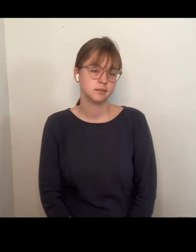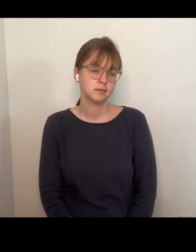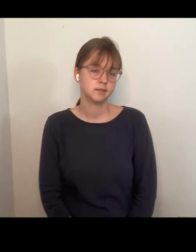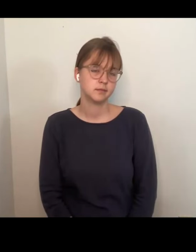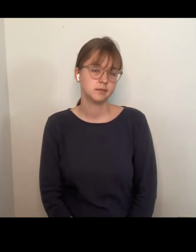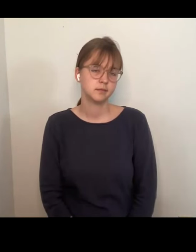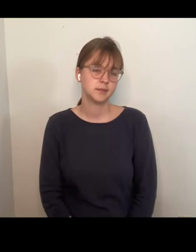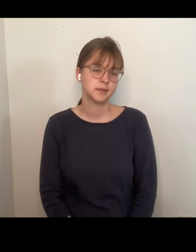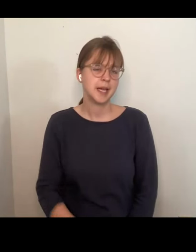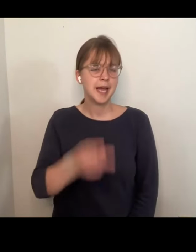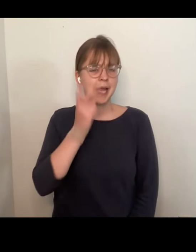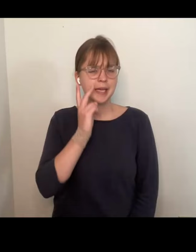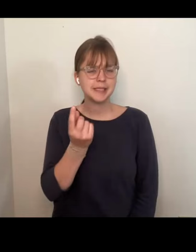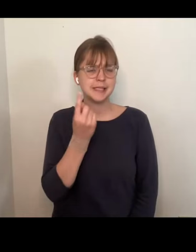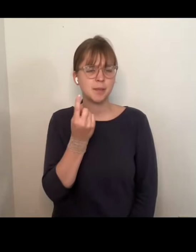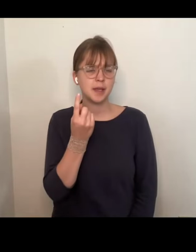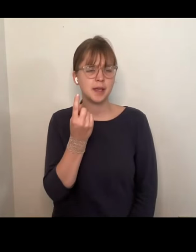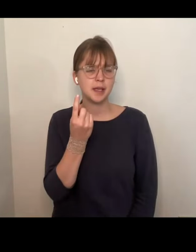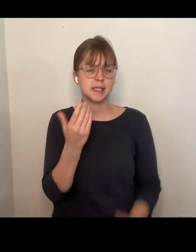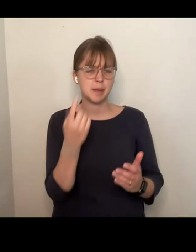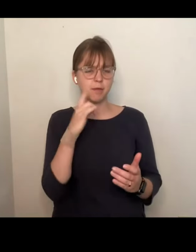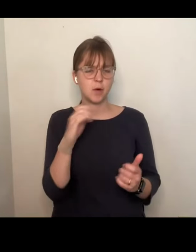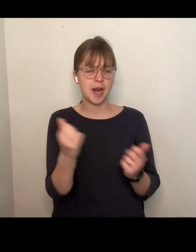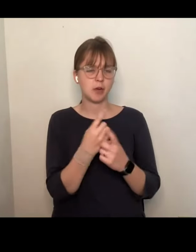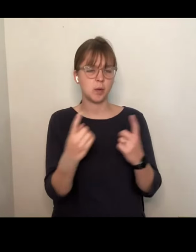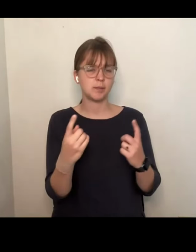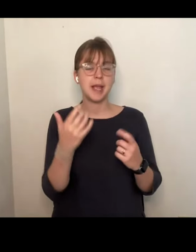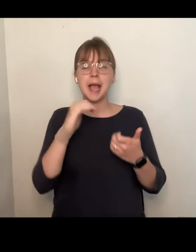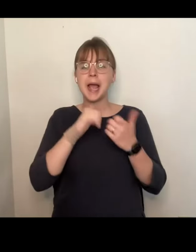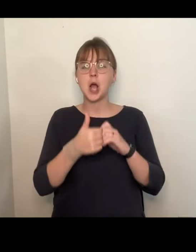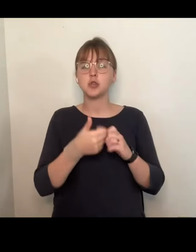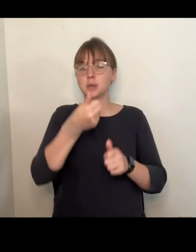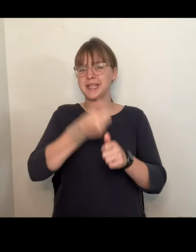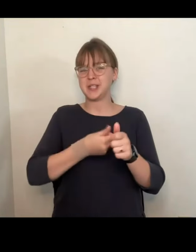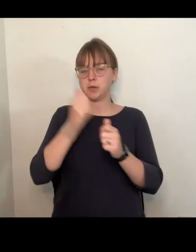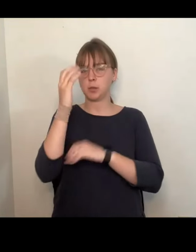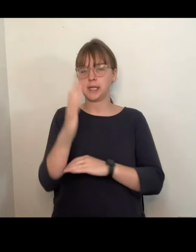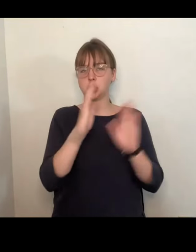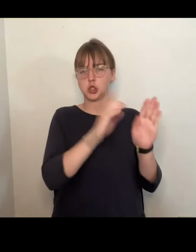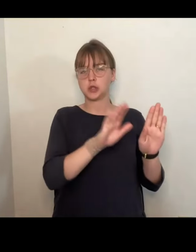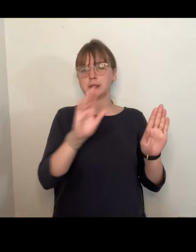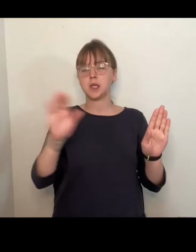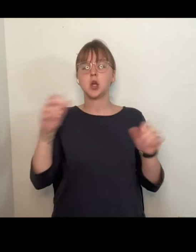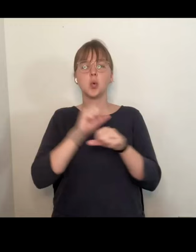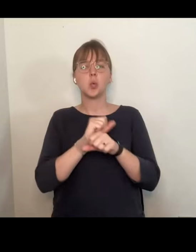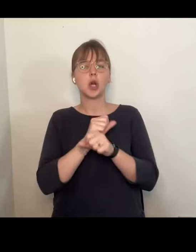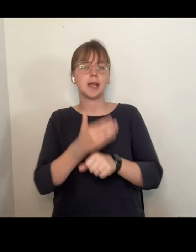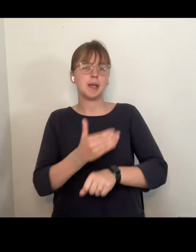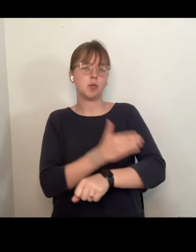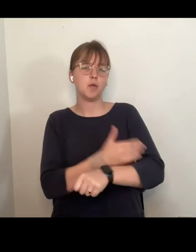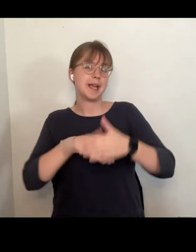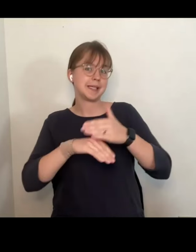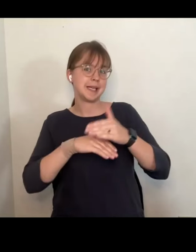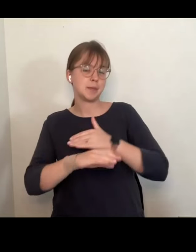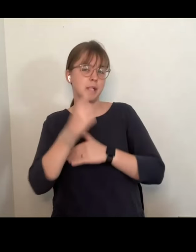I see a question, and I think this is for all of us. How do you each work on accessibility of your trainings and treatment? Our